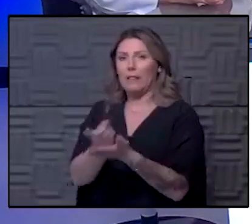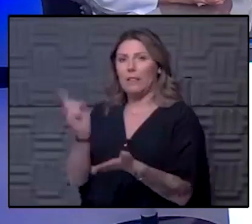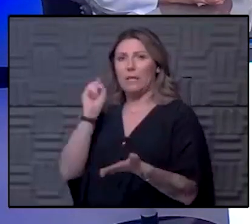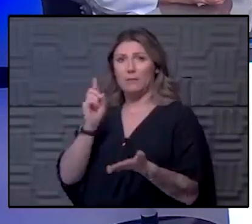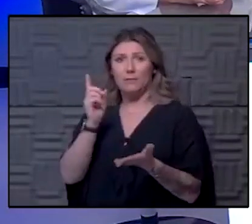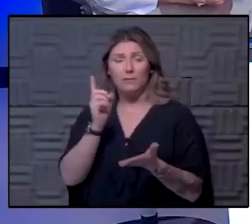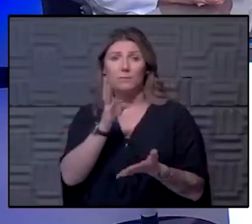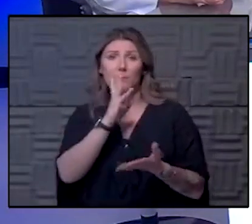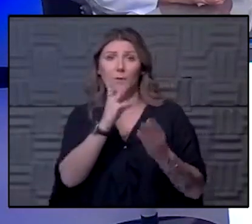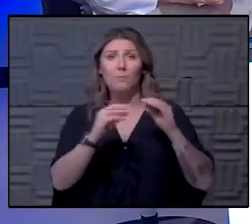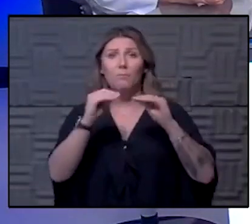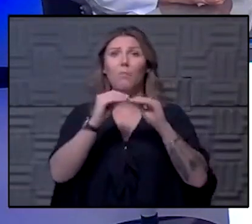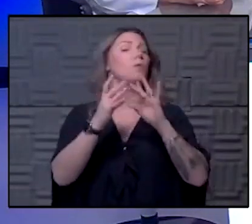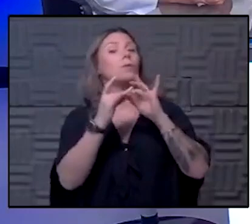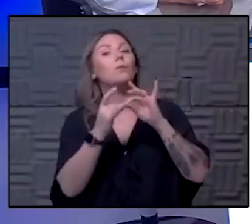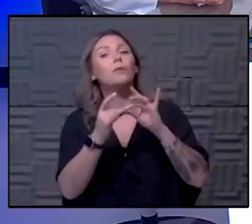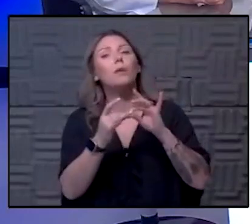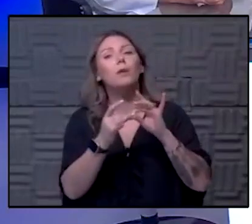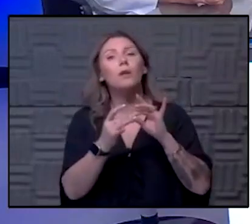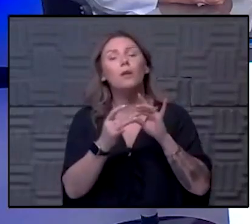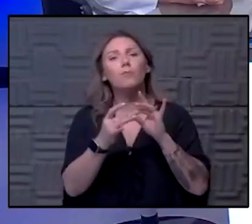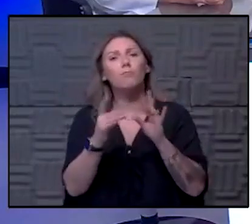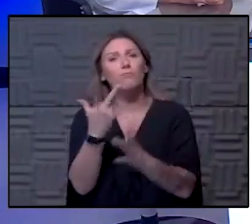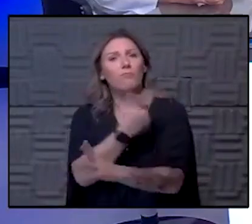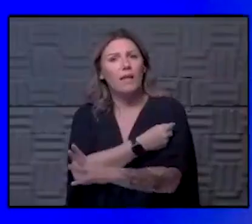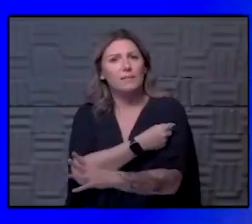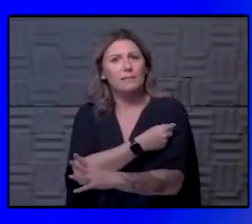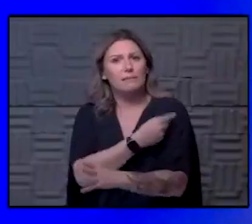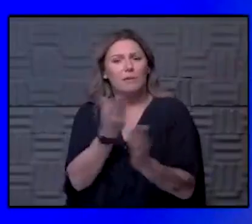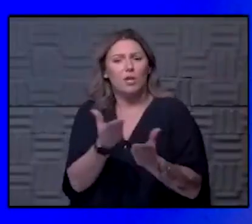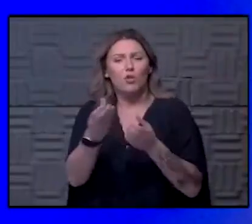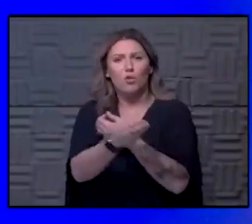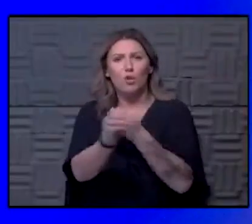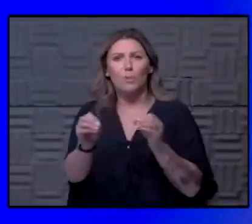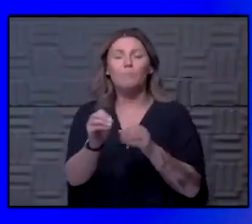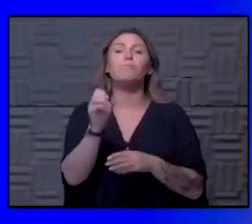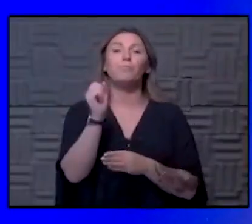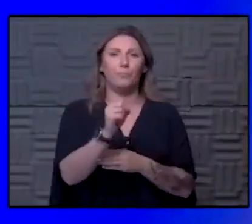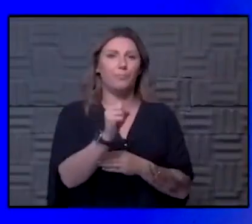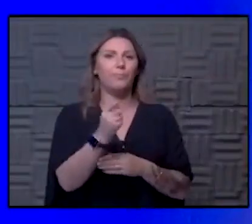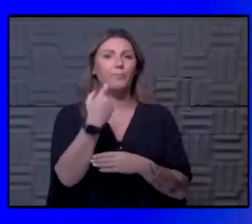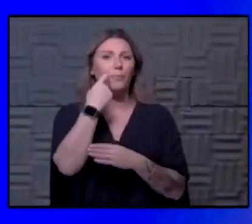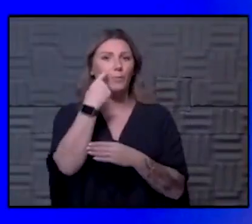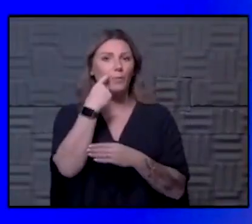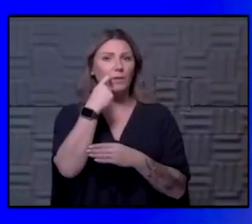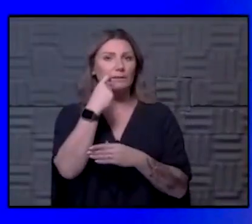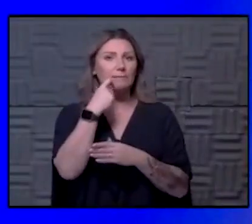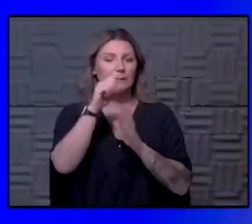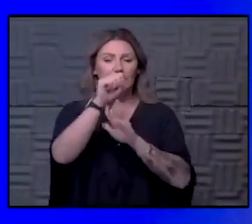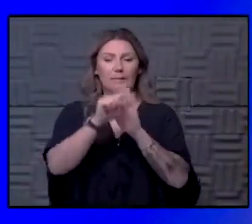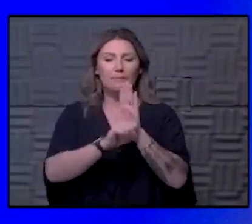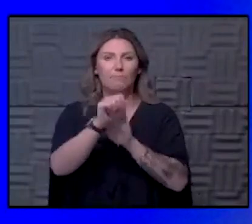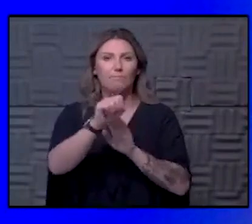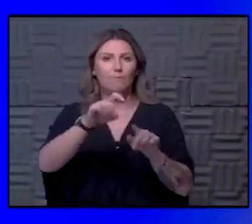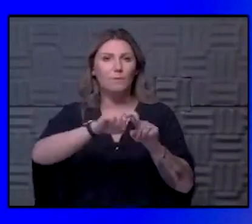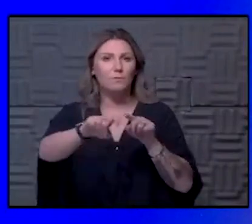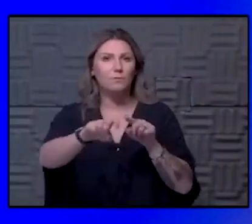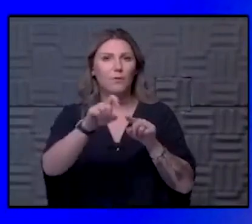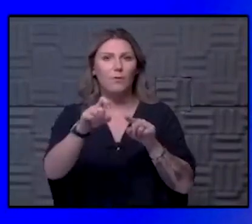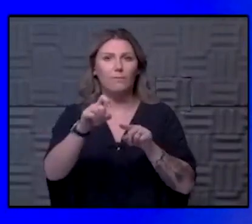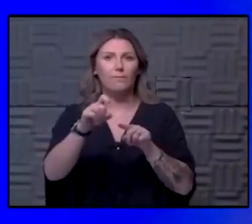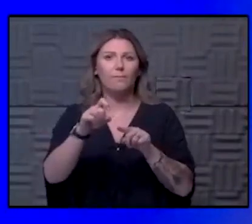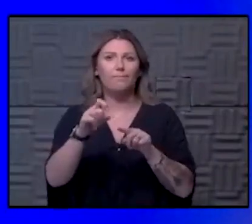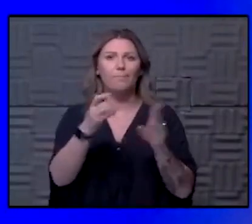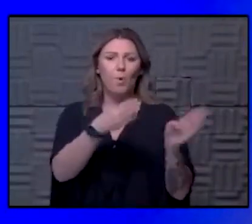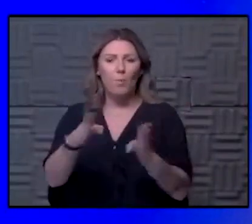more about getting vaccinations into offices? Yeah, there was, on our most recent state call for vaccine preparedness, there